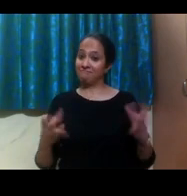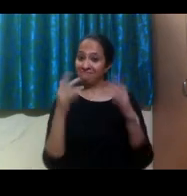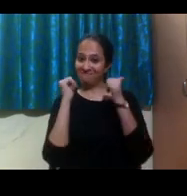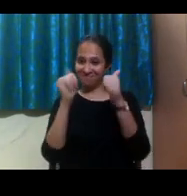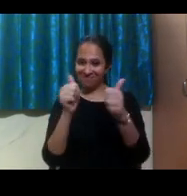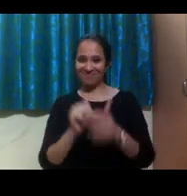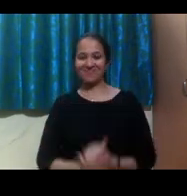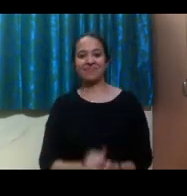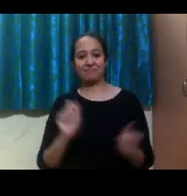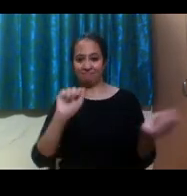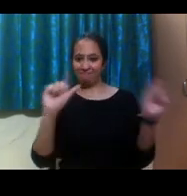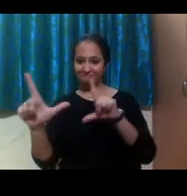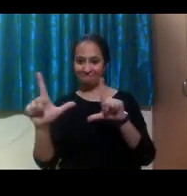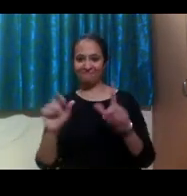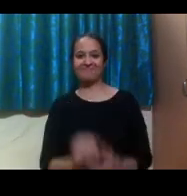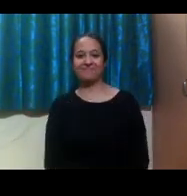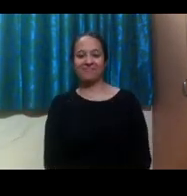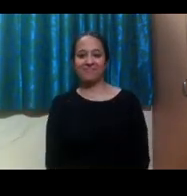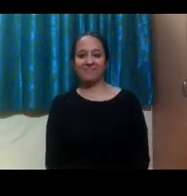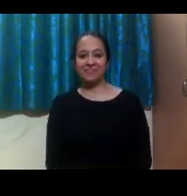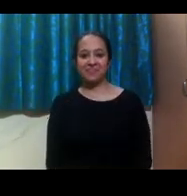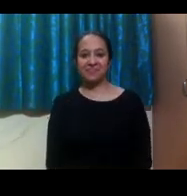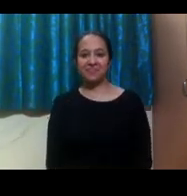go ahead, Deborah, if can go to the next slide for me, please.